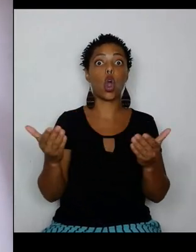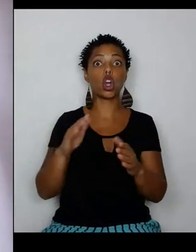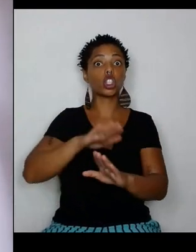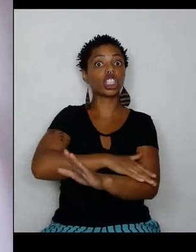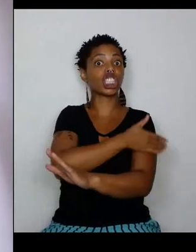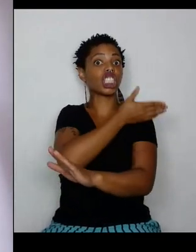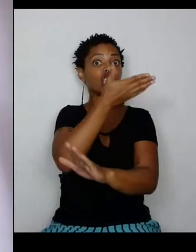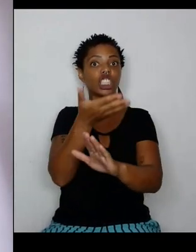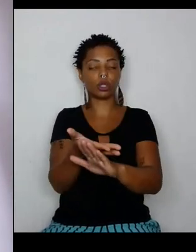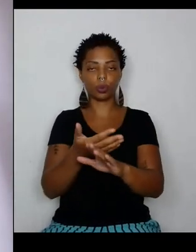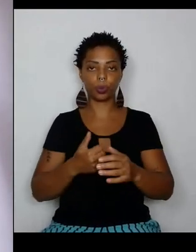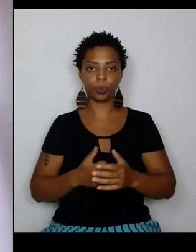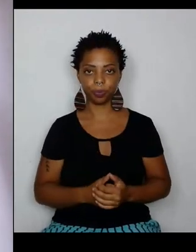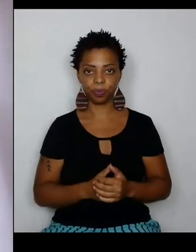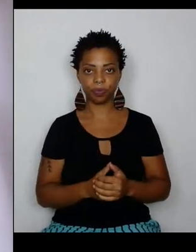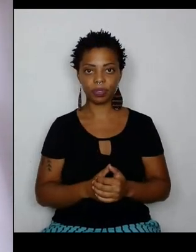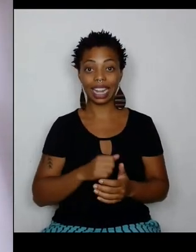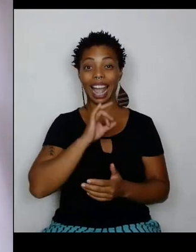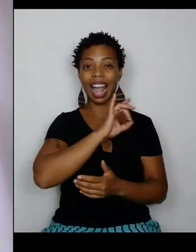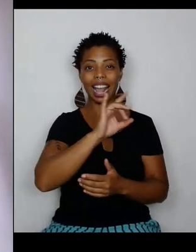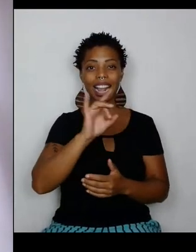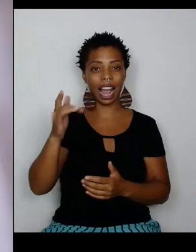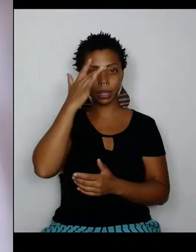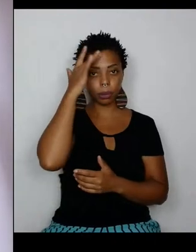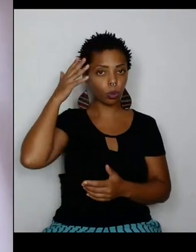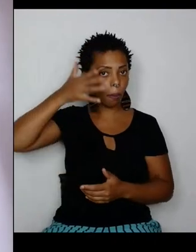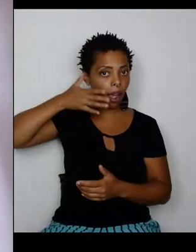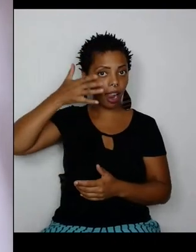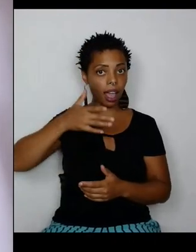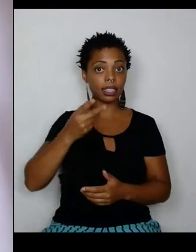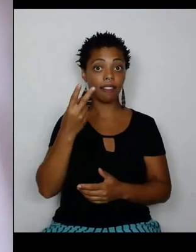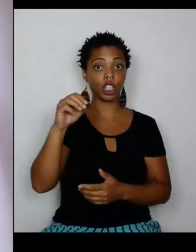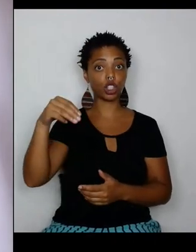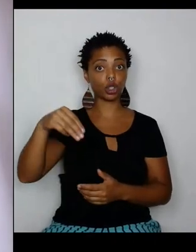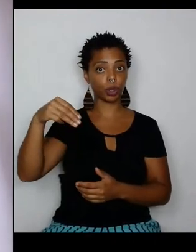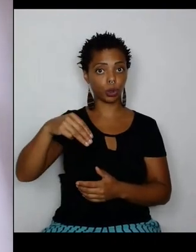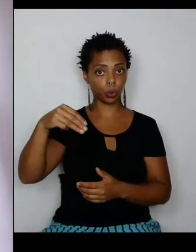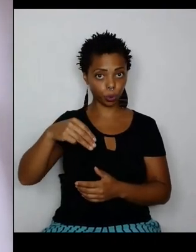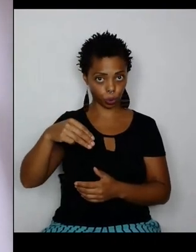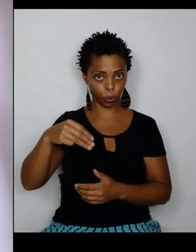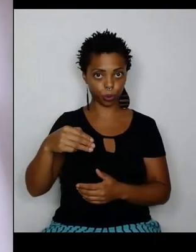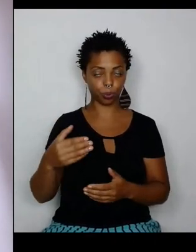event each speaker will have 20 minutes for their presentation